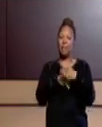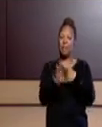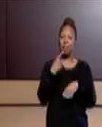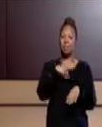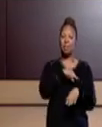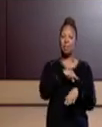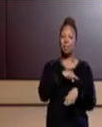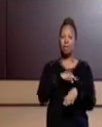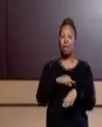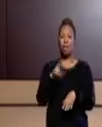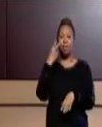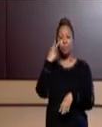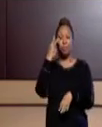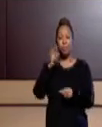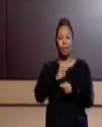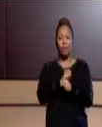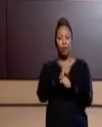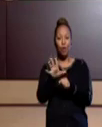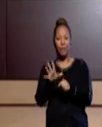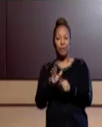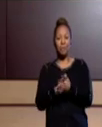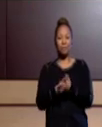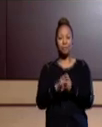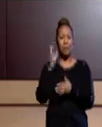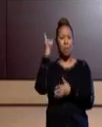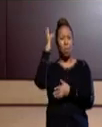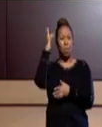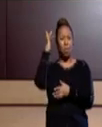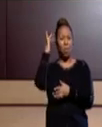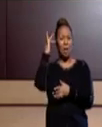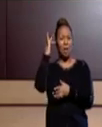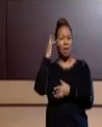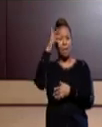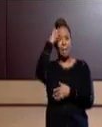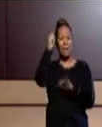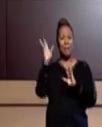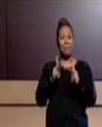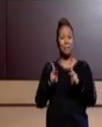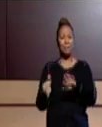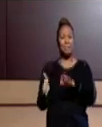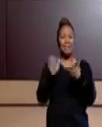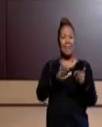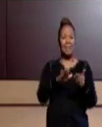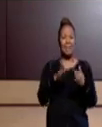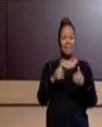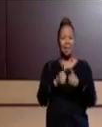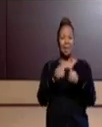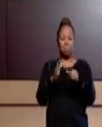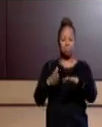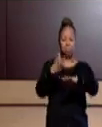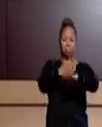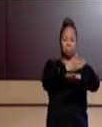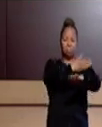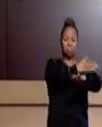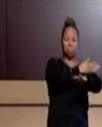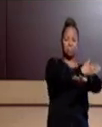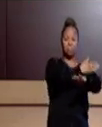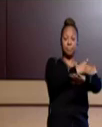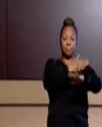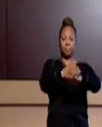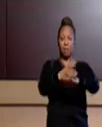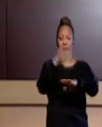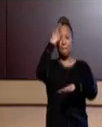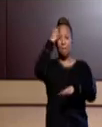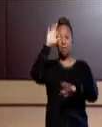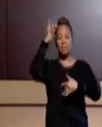when you look at COVID-19, you look at the numbers, they're saying, why are African Americans dying at such high rates? The first reason is because of these